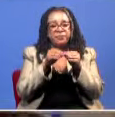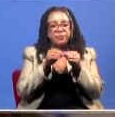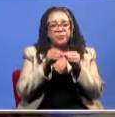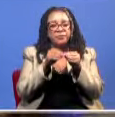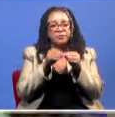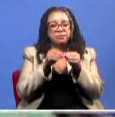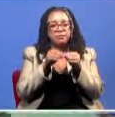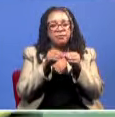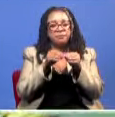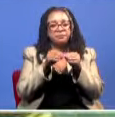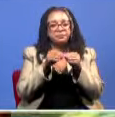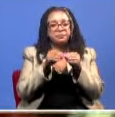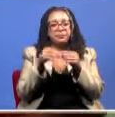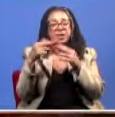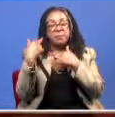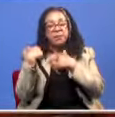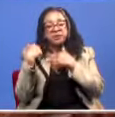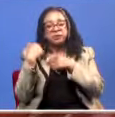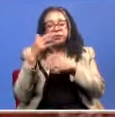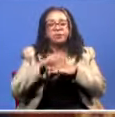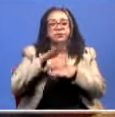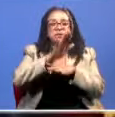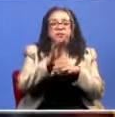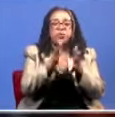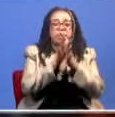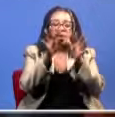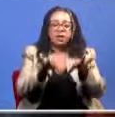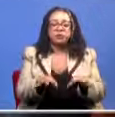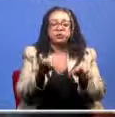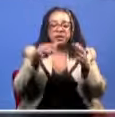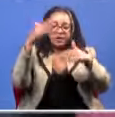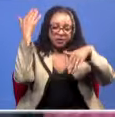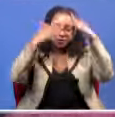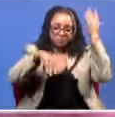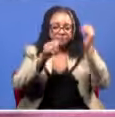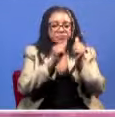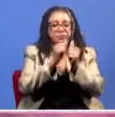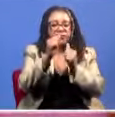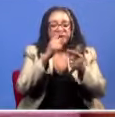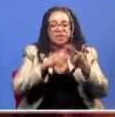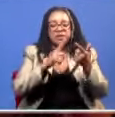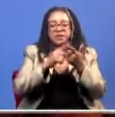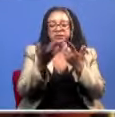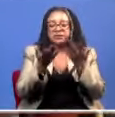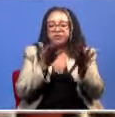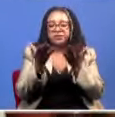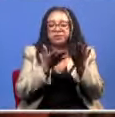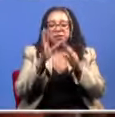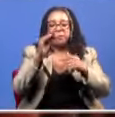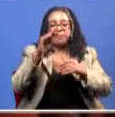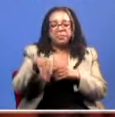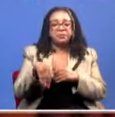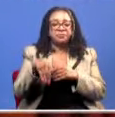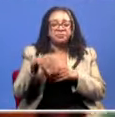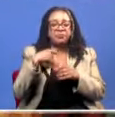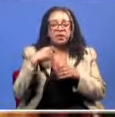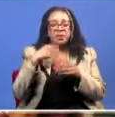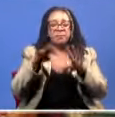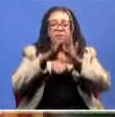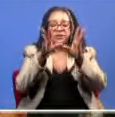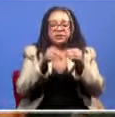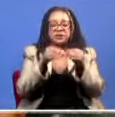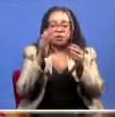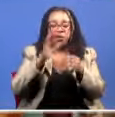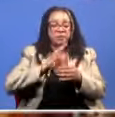Banking on his two-decade-plus accounting career and 15 years' service as a member of the Parliamentary Budget and Appropriations